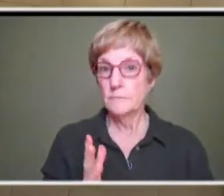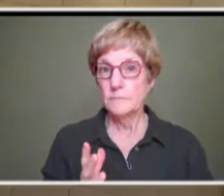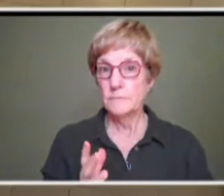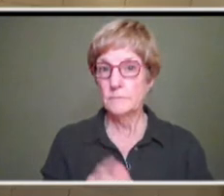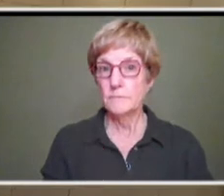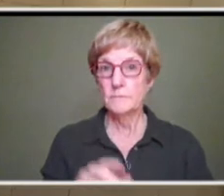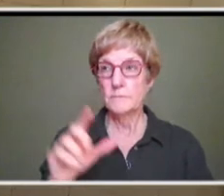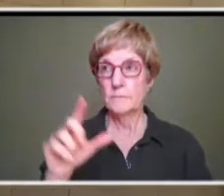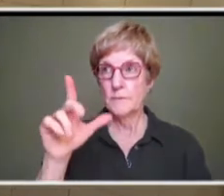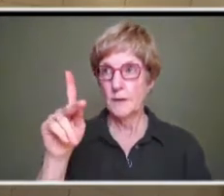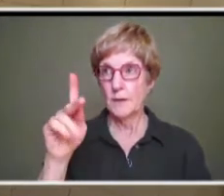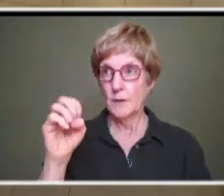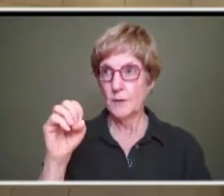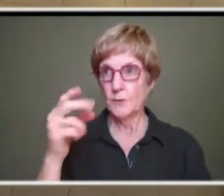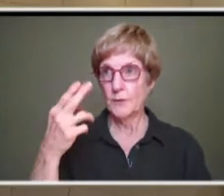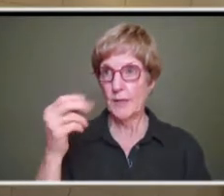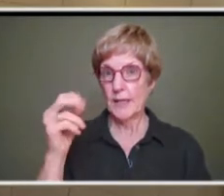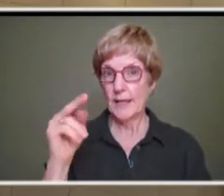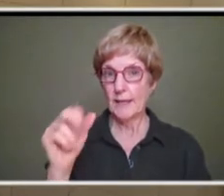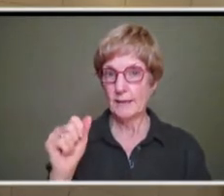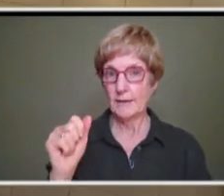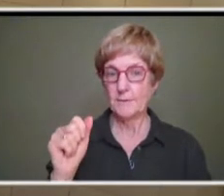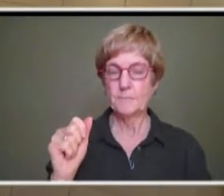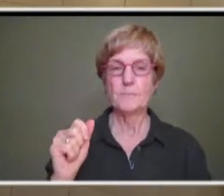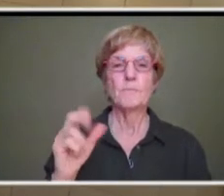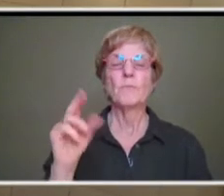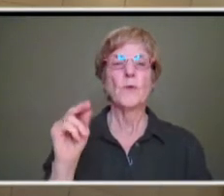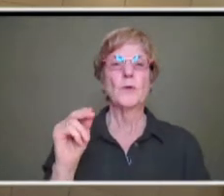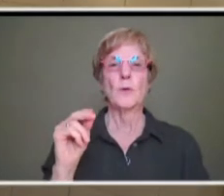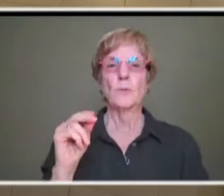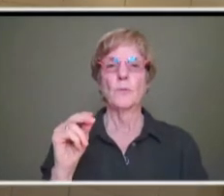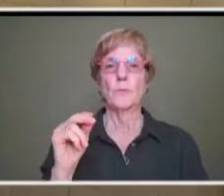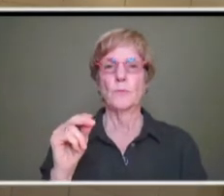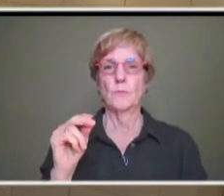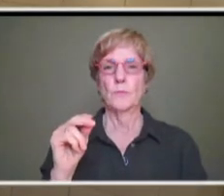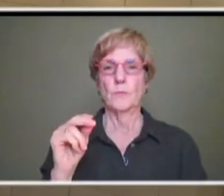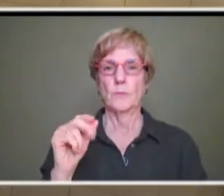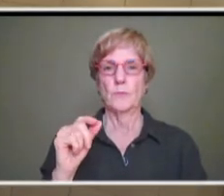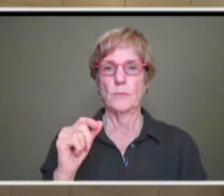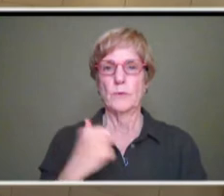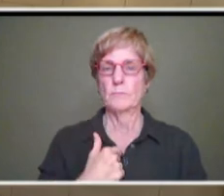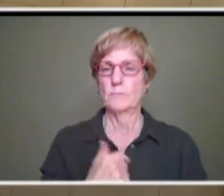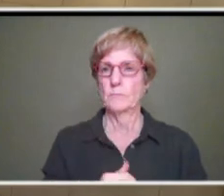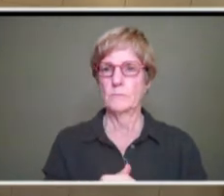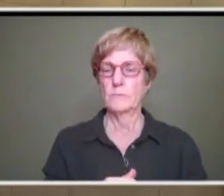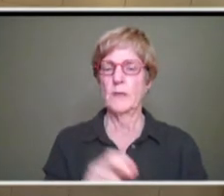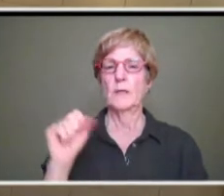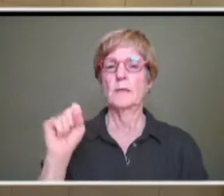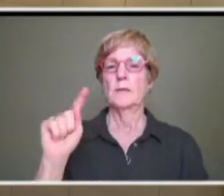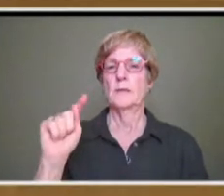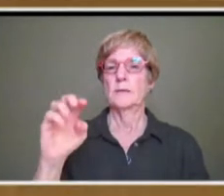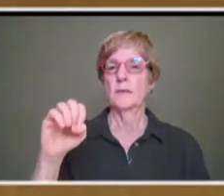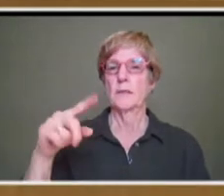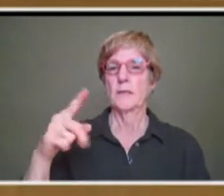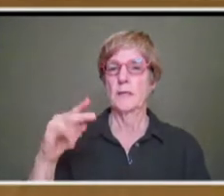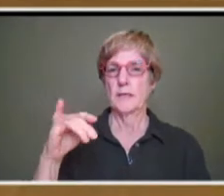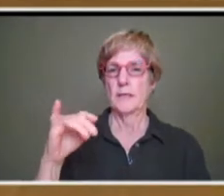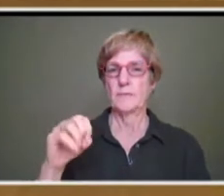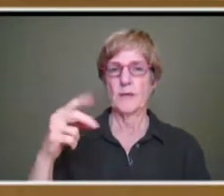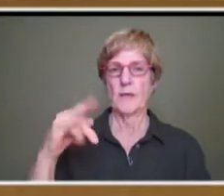Hannah or Tim Pratt I am not I signed up I have been oh yeah you're right I'm a Stephanie Holland I'm Stephanie Holland I'm with V3